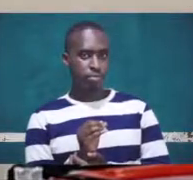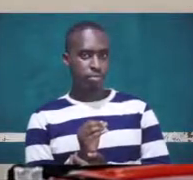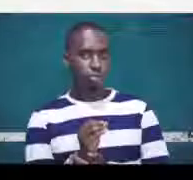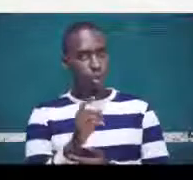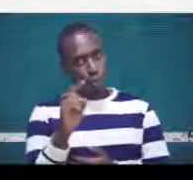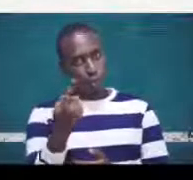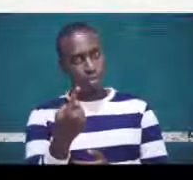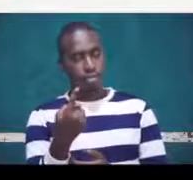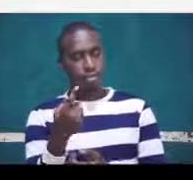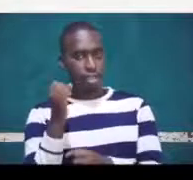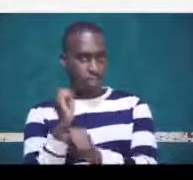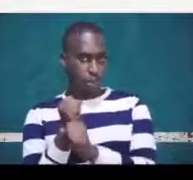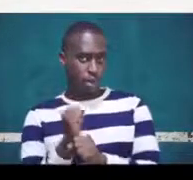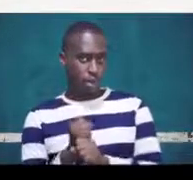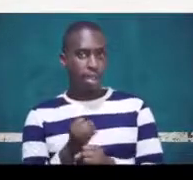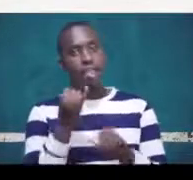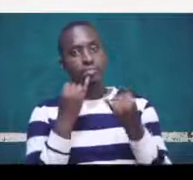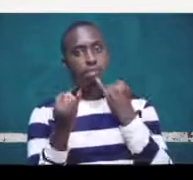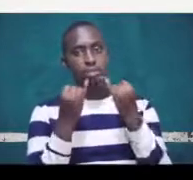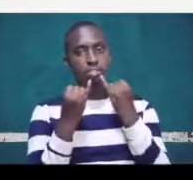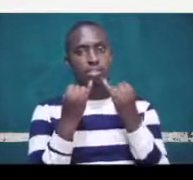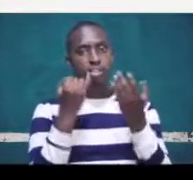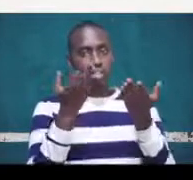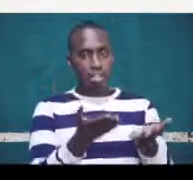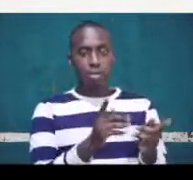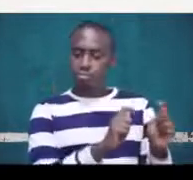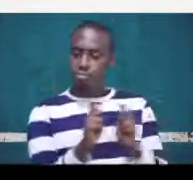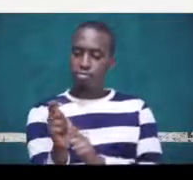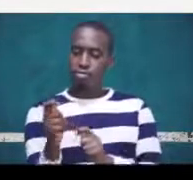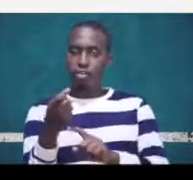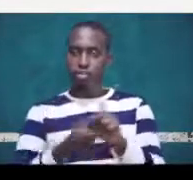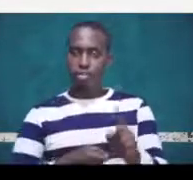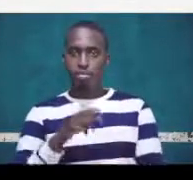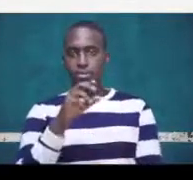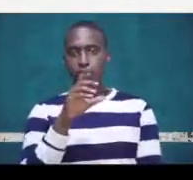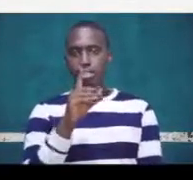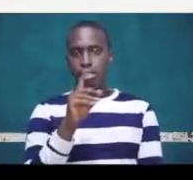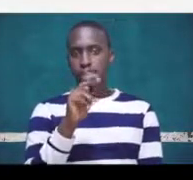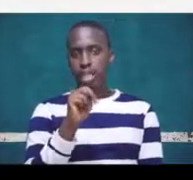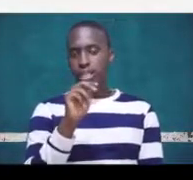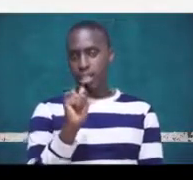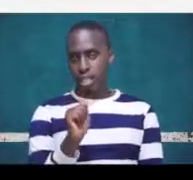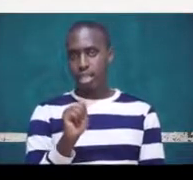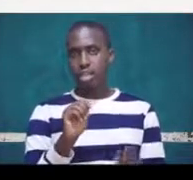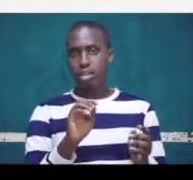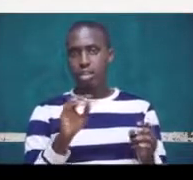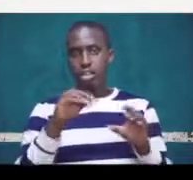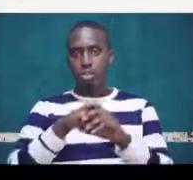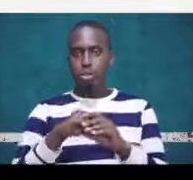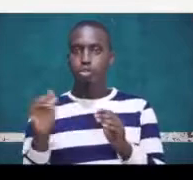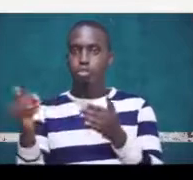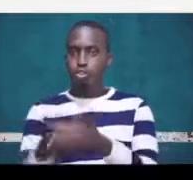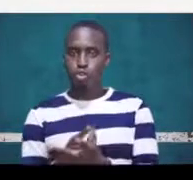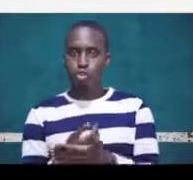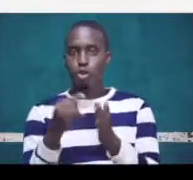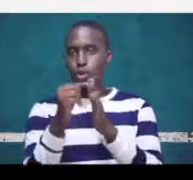once activated, the information is now transferred from the DNA into a new component